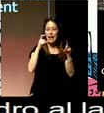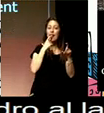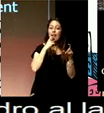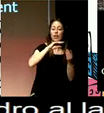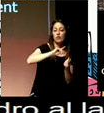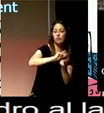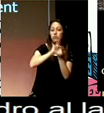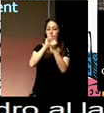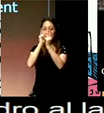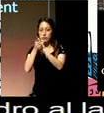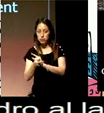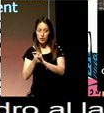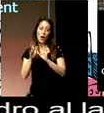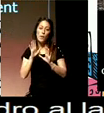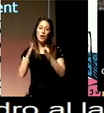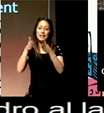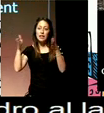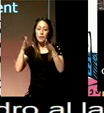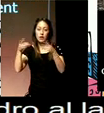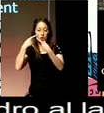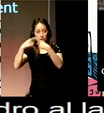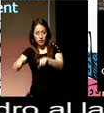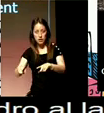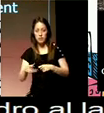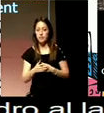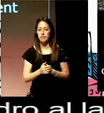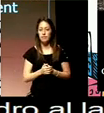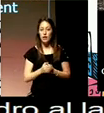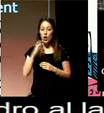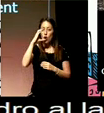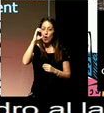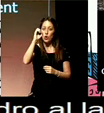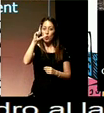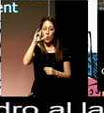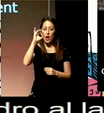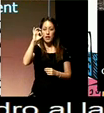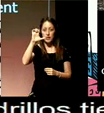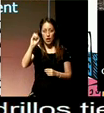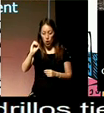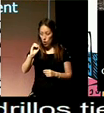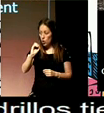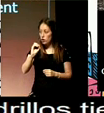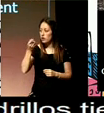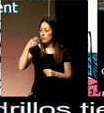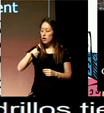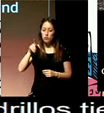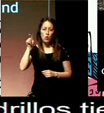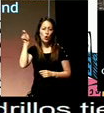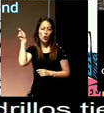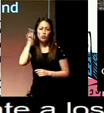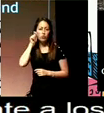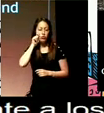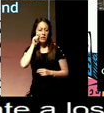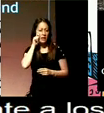Here, the Colosseum. Hundreds of tourists use the 2 lifts that connect the ground floor to the